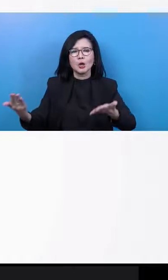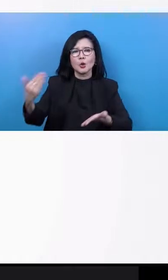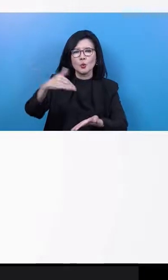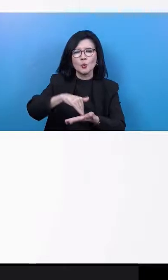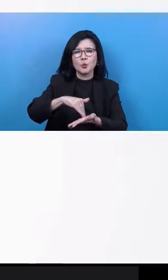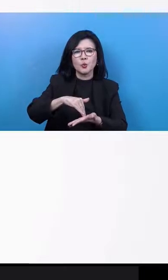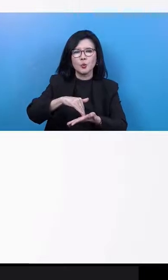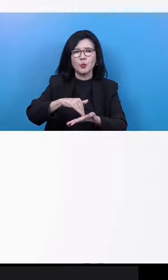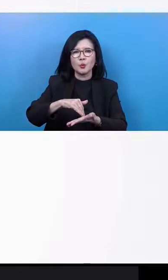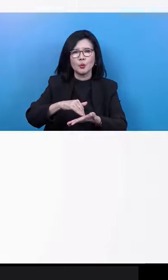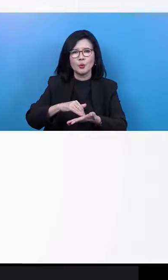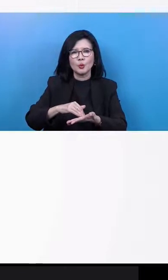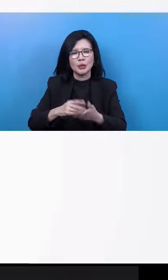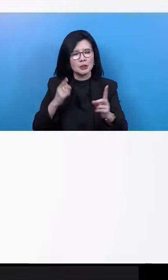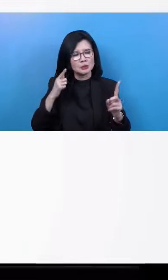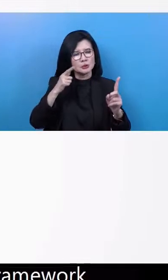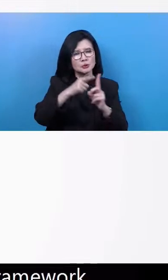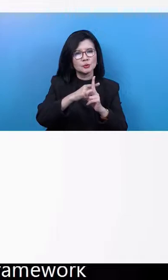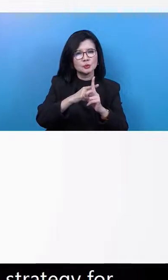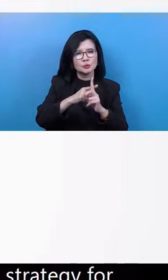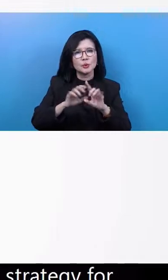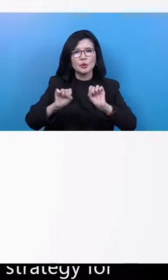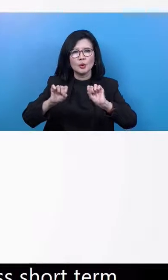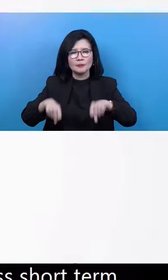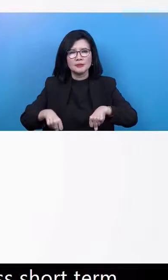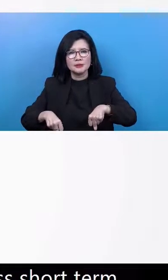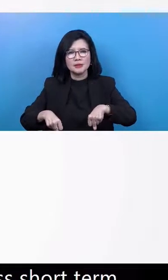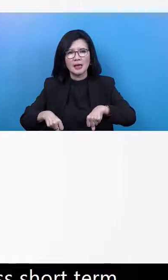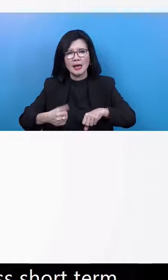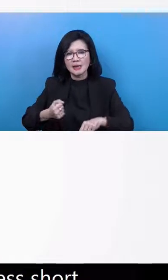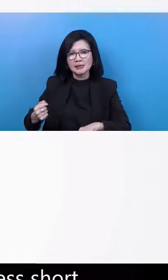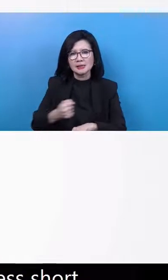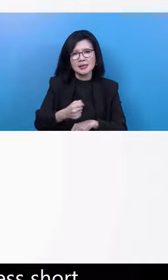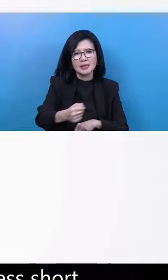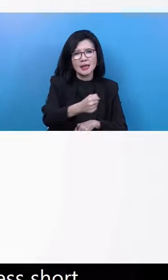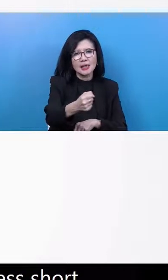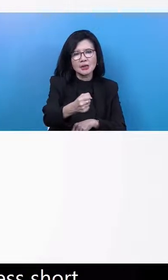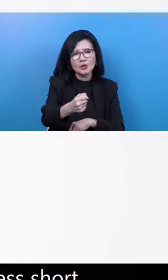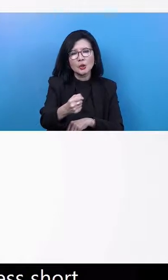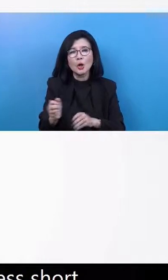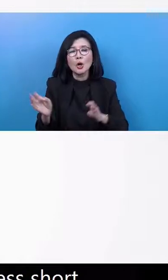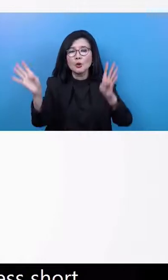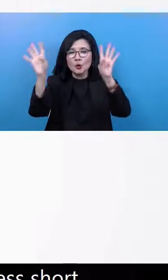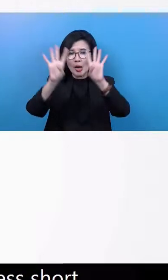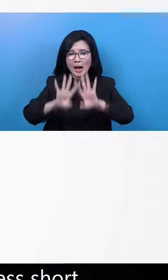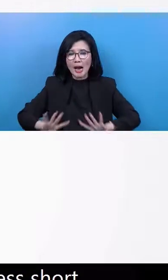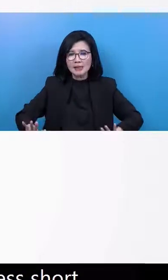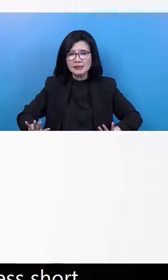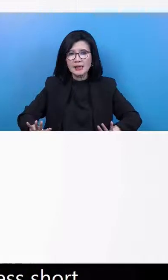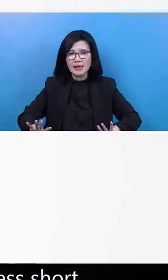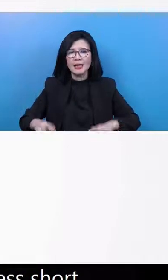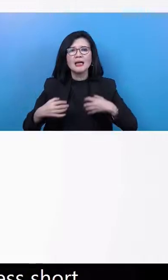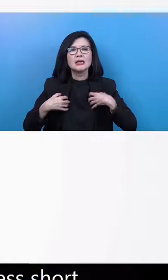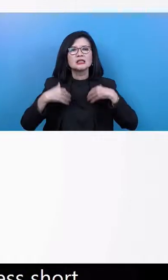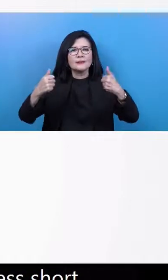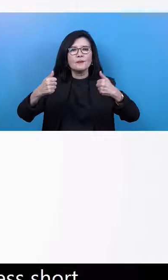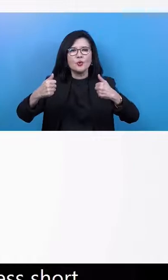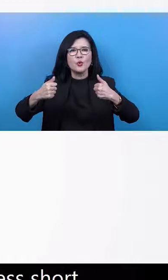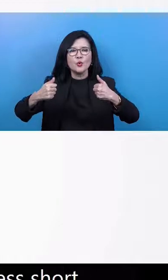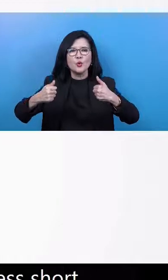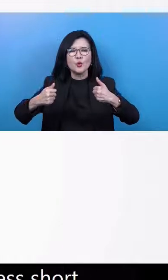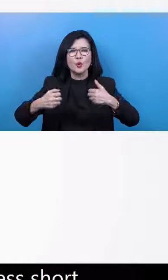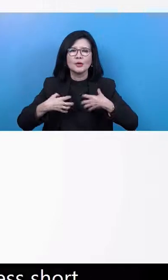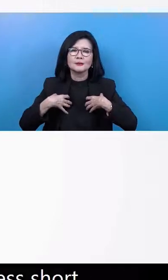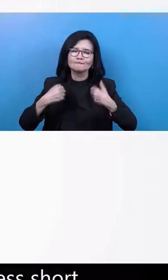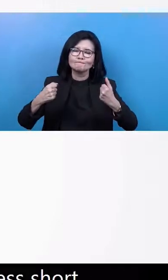exit strategy for ASEAN to recover from COVID-19, as well as to address short-term impact